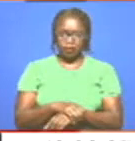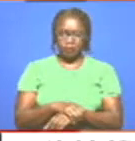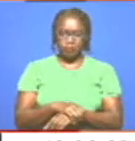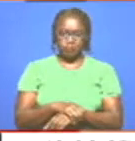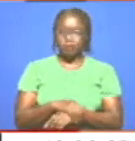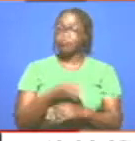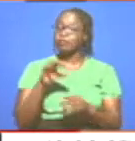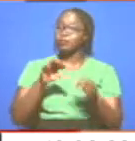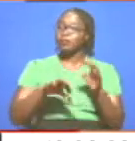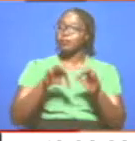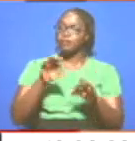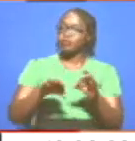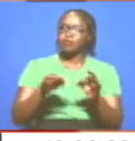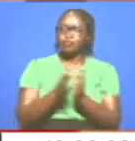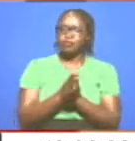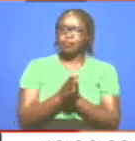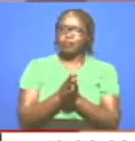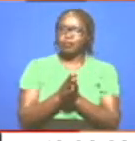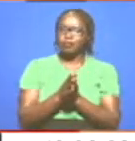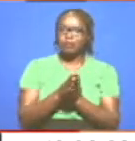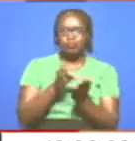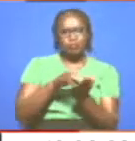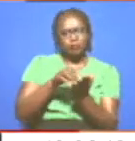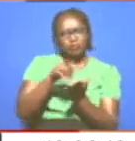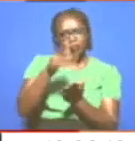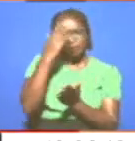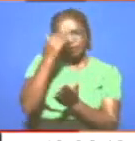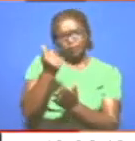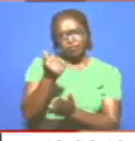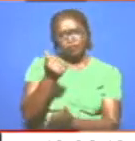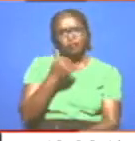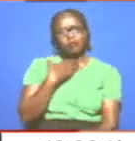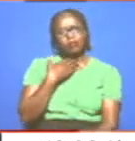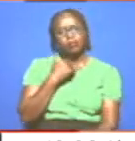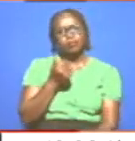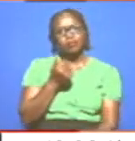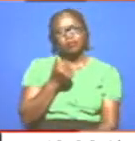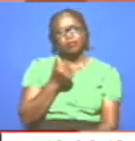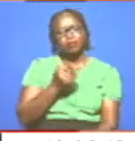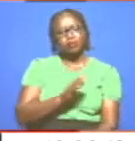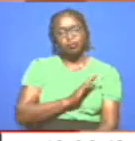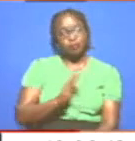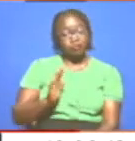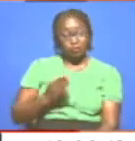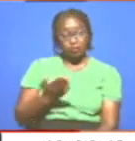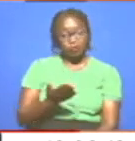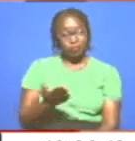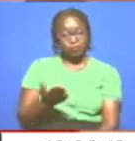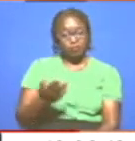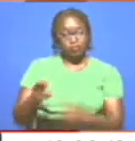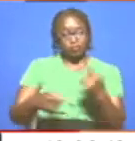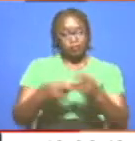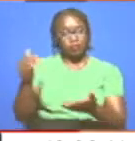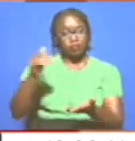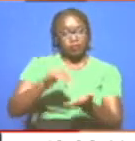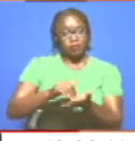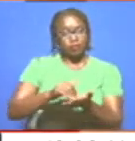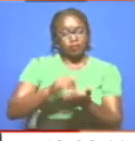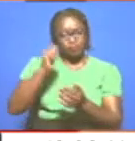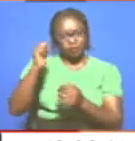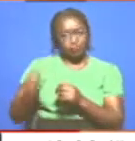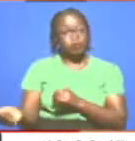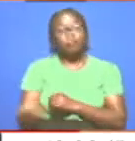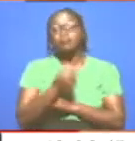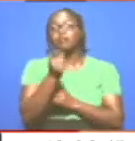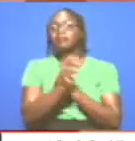what drove you to pursue this position of chairmanship of a body that has now to revive cricket in the country?